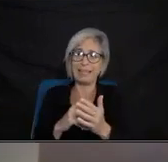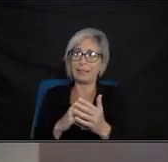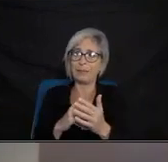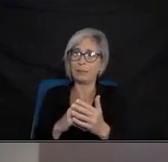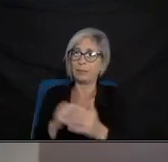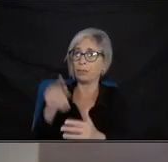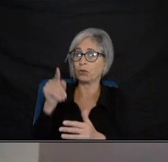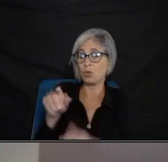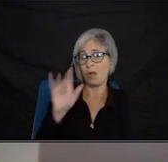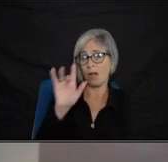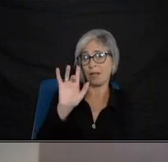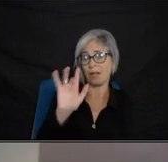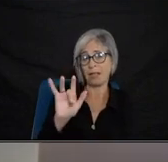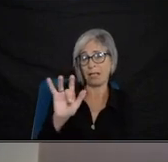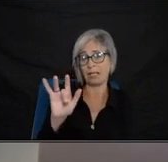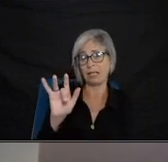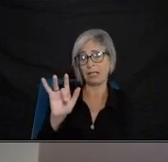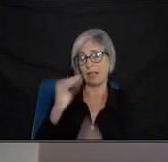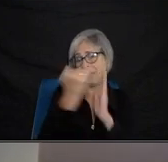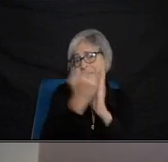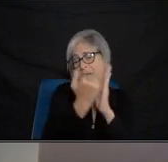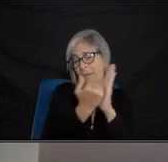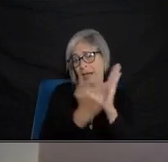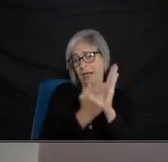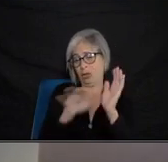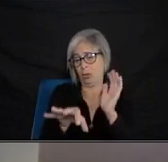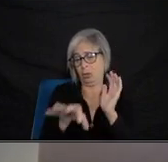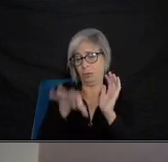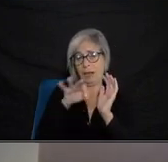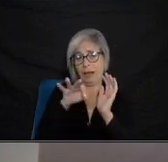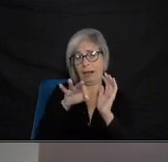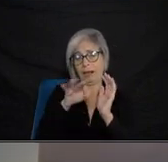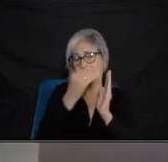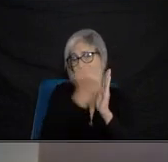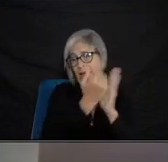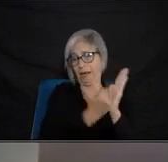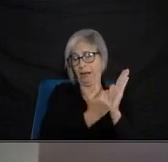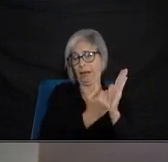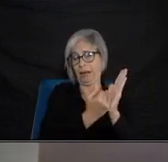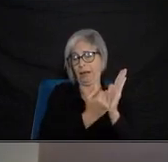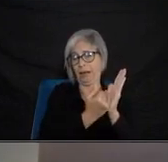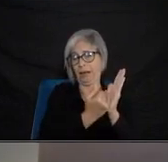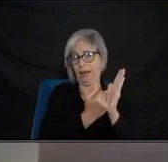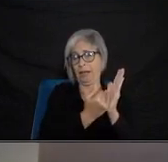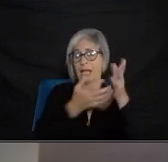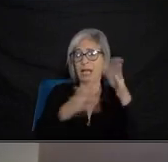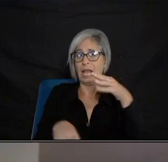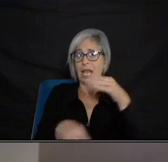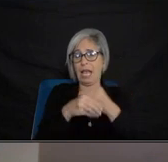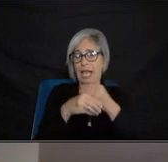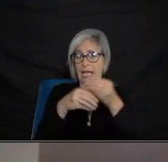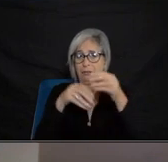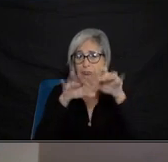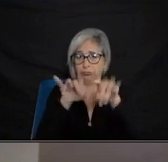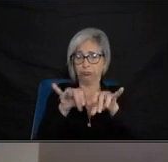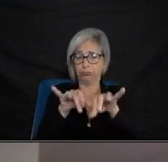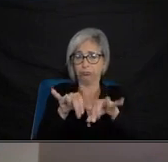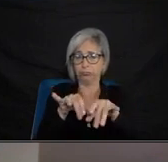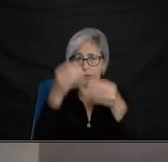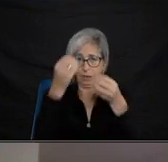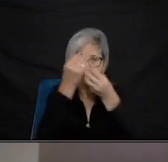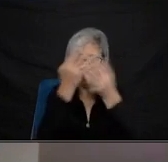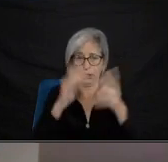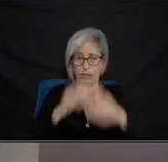can click the drop-down menus and select the item that you want. Enter the description in and then type in the